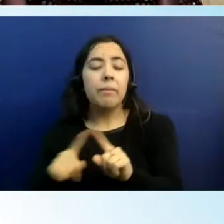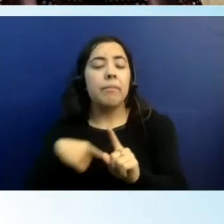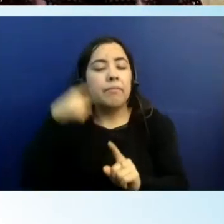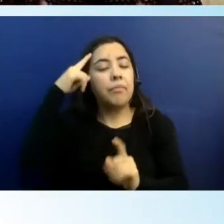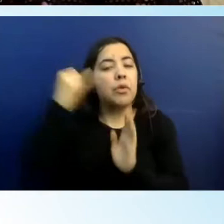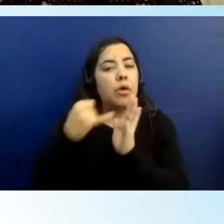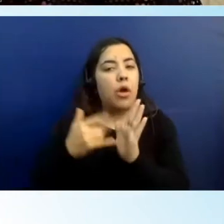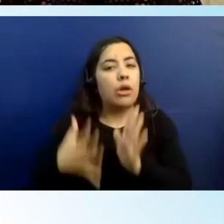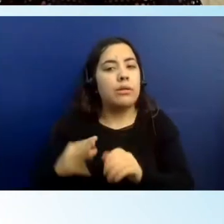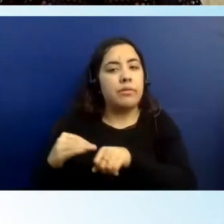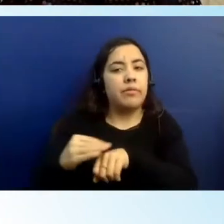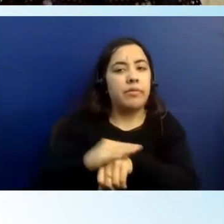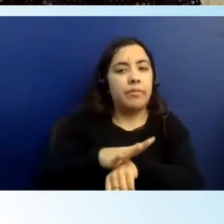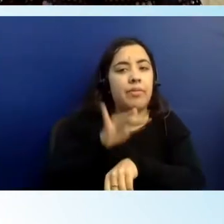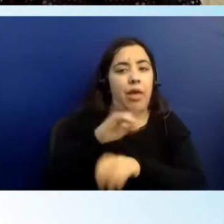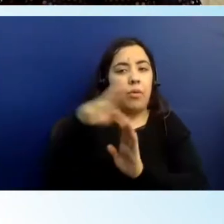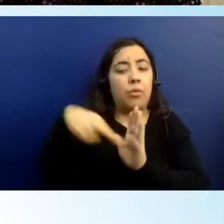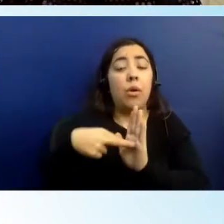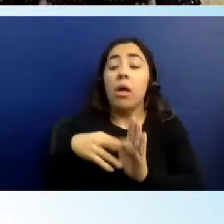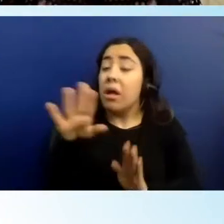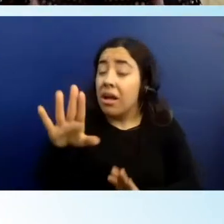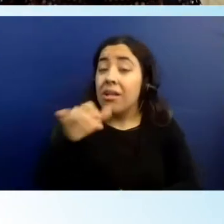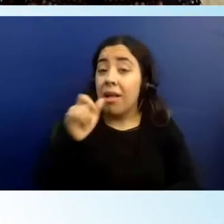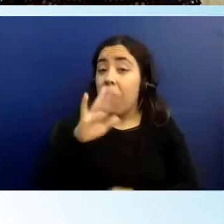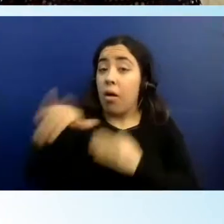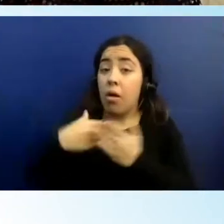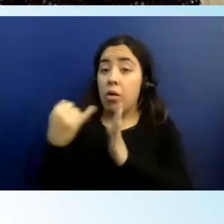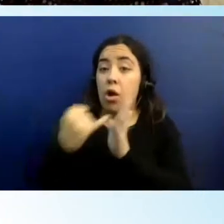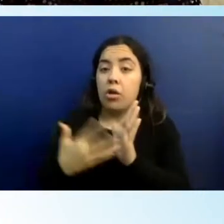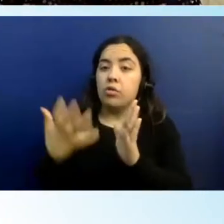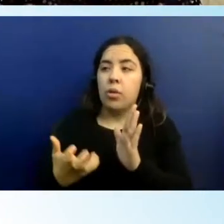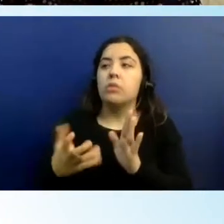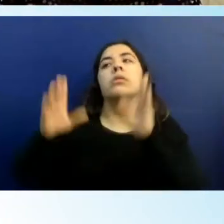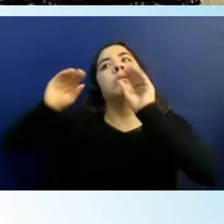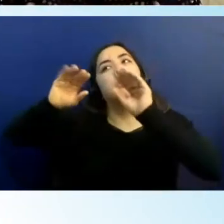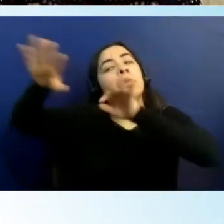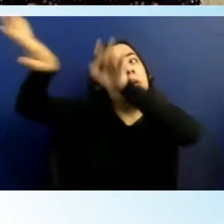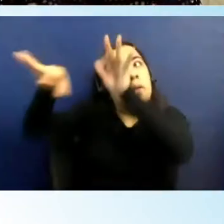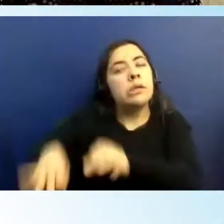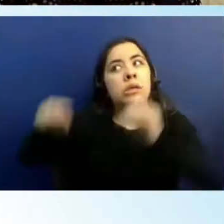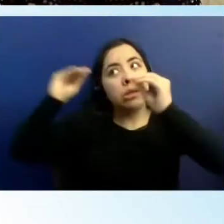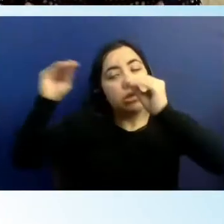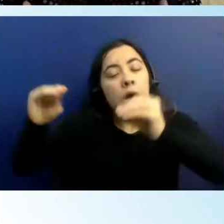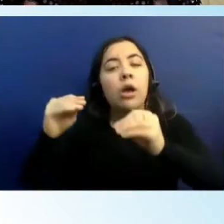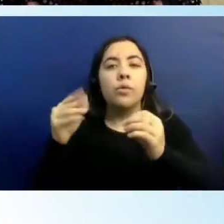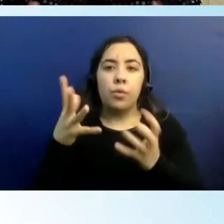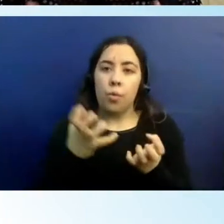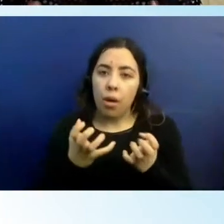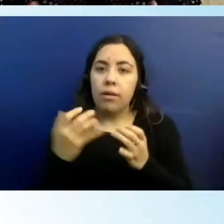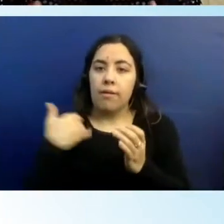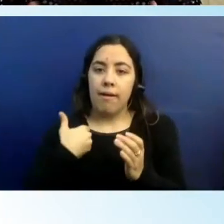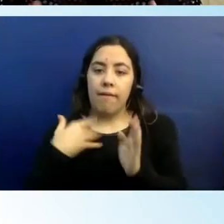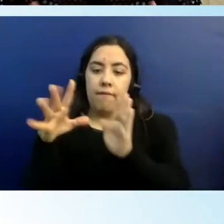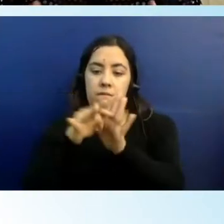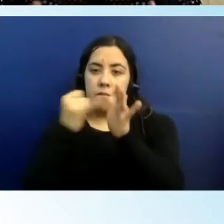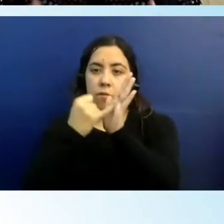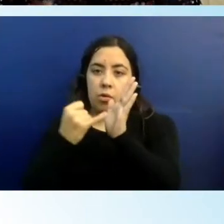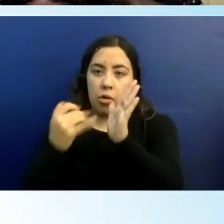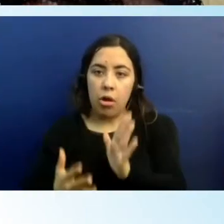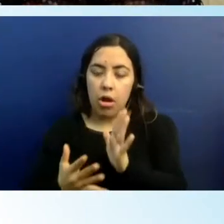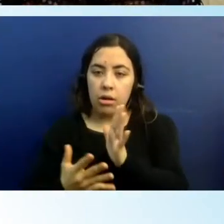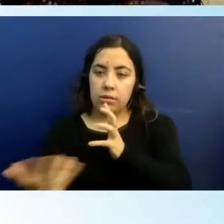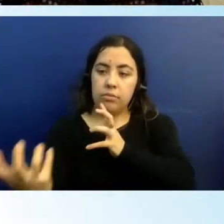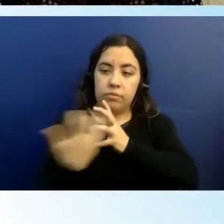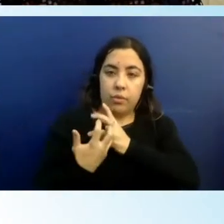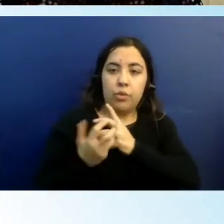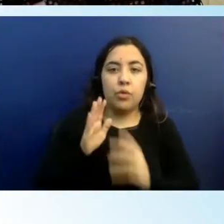Not every artist wants to do that. So make sure you want to connect with artists that are aligned with your mission or with what you're working on. I mean, I